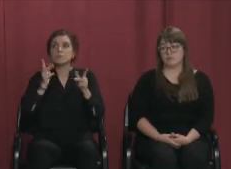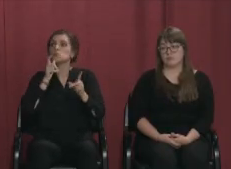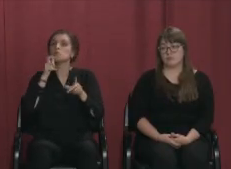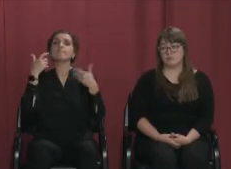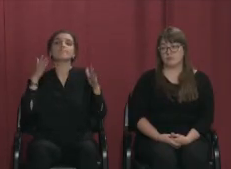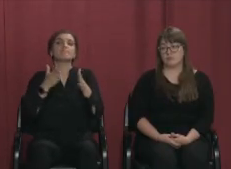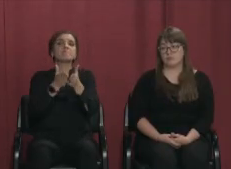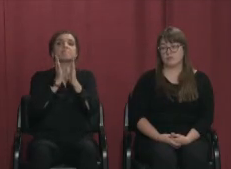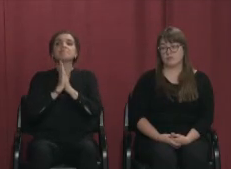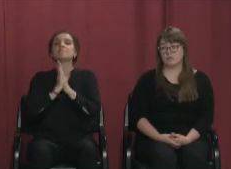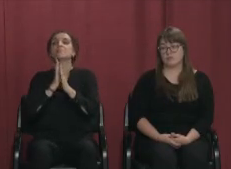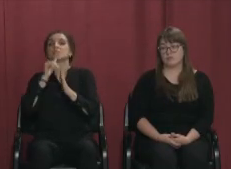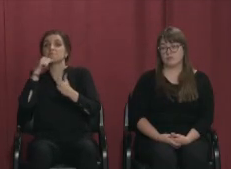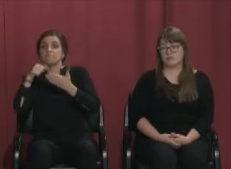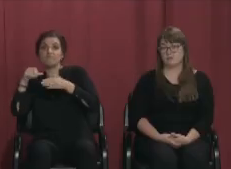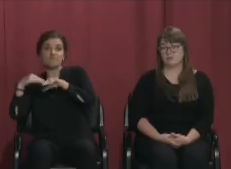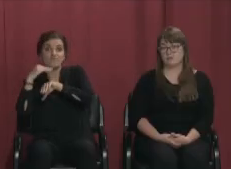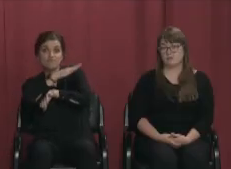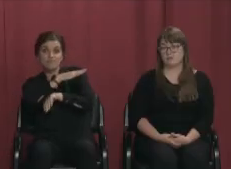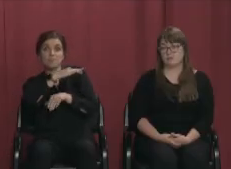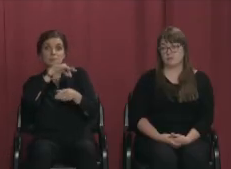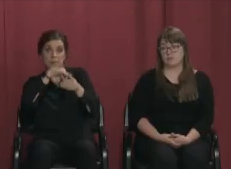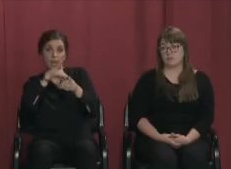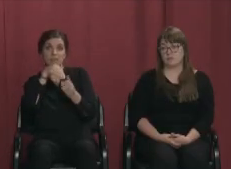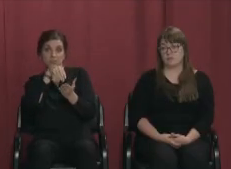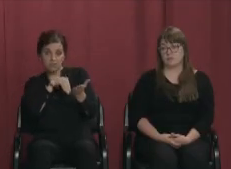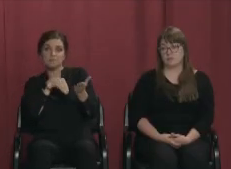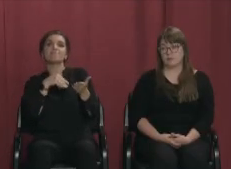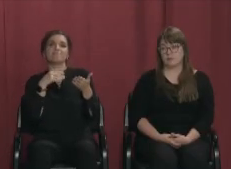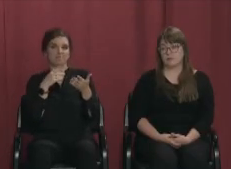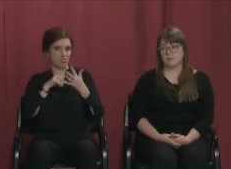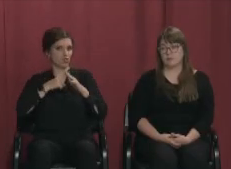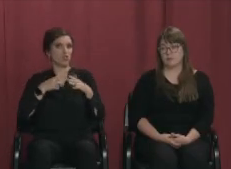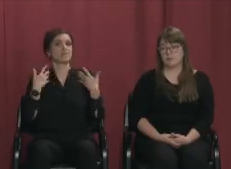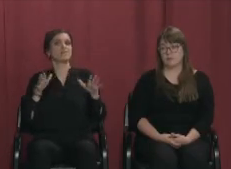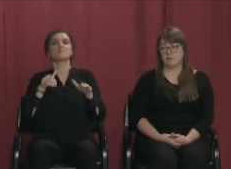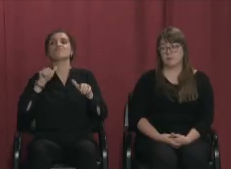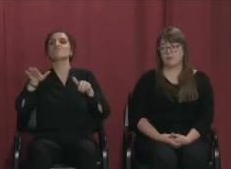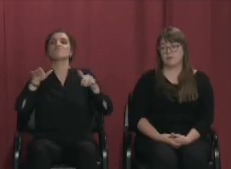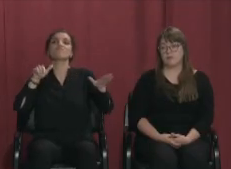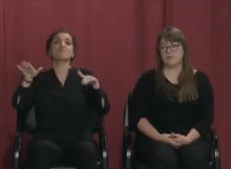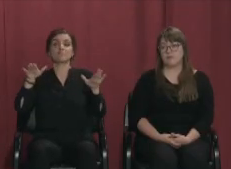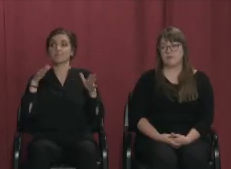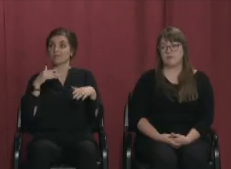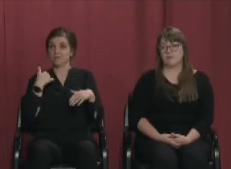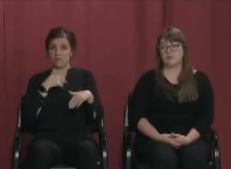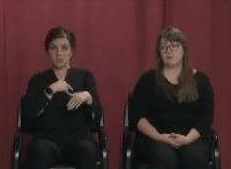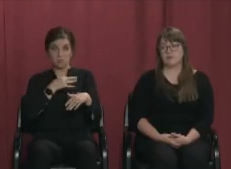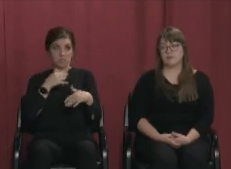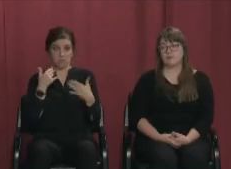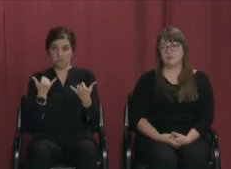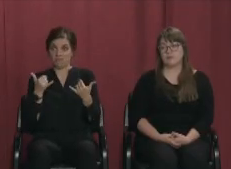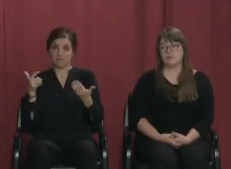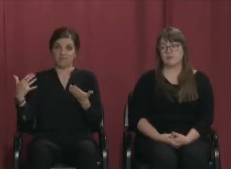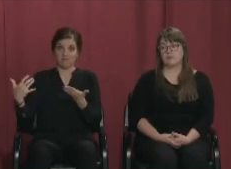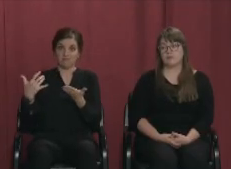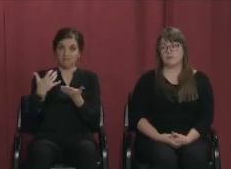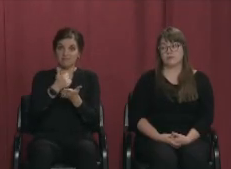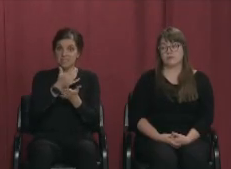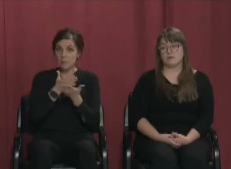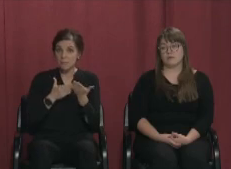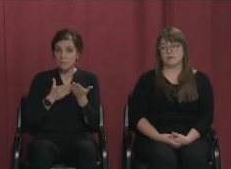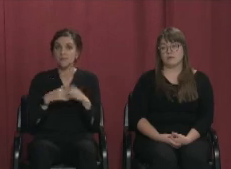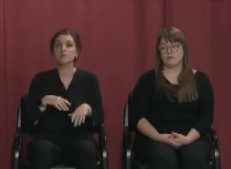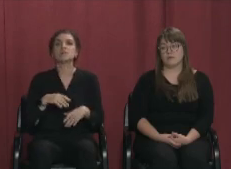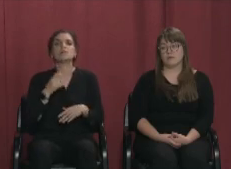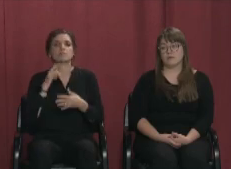ballots, those are already starting to go out, and we're actually getting some of those brought back into the office. But on the